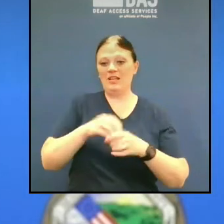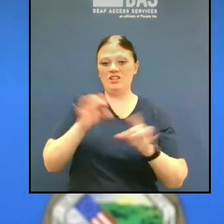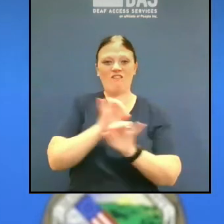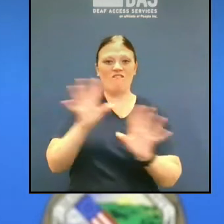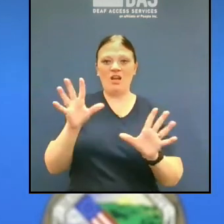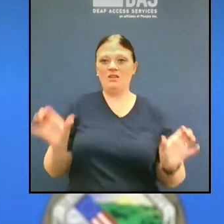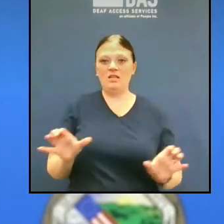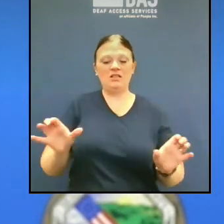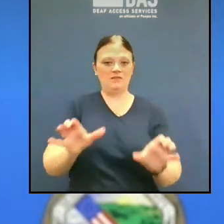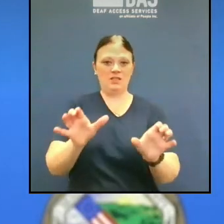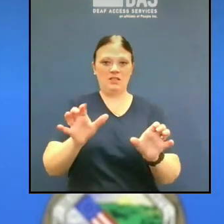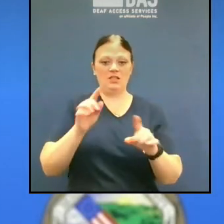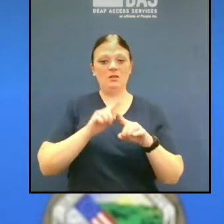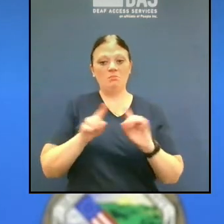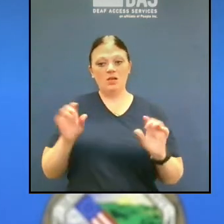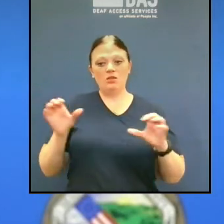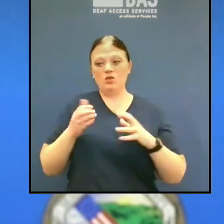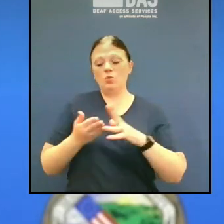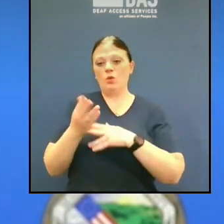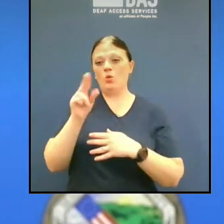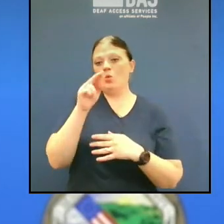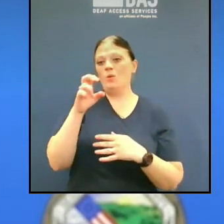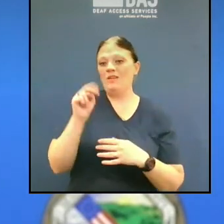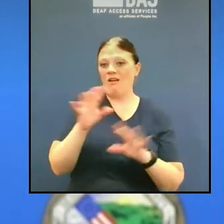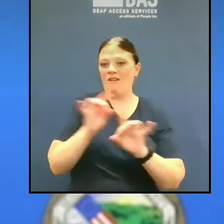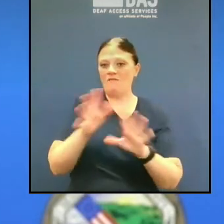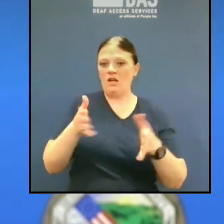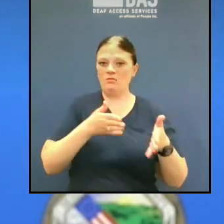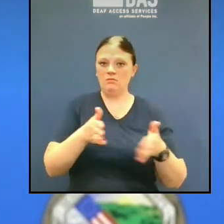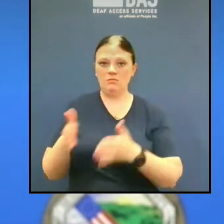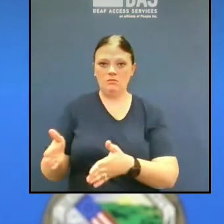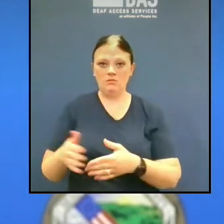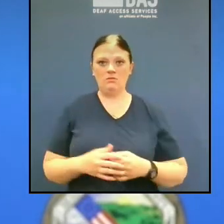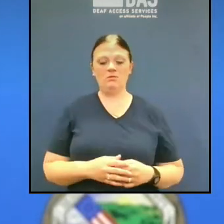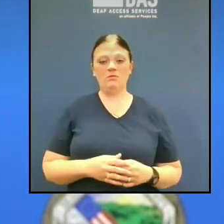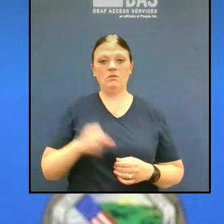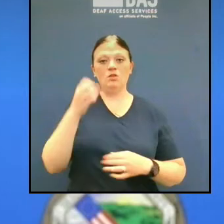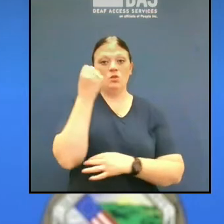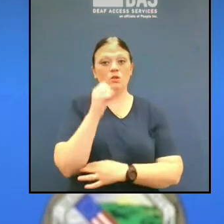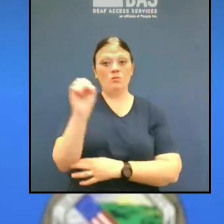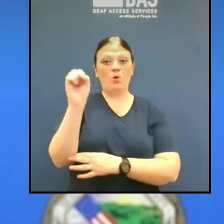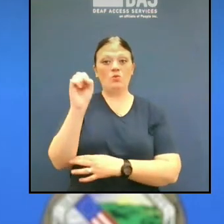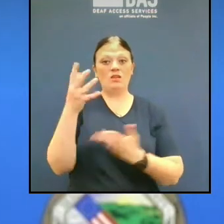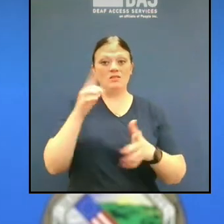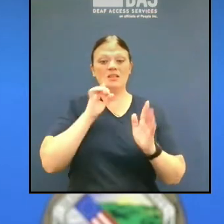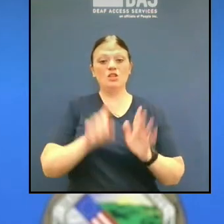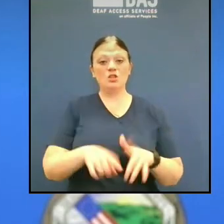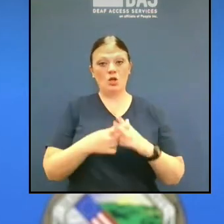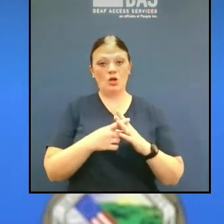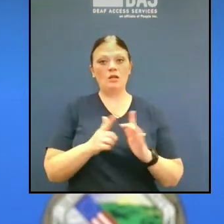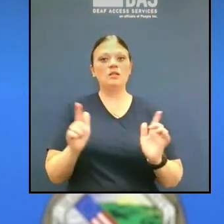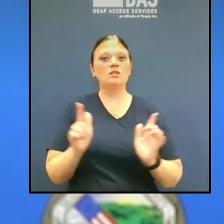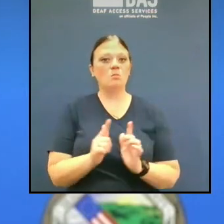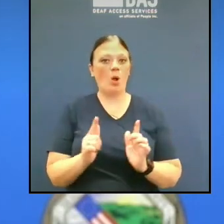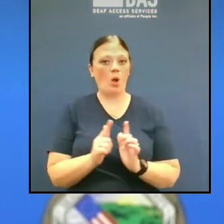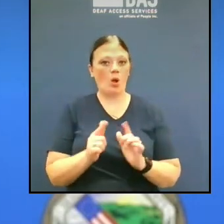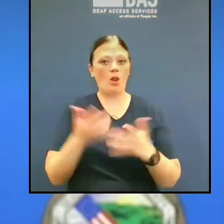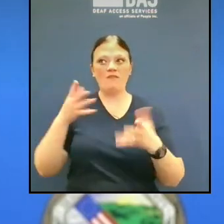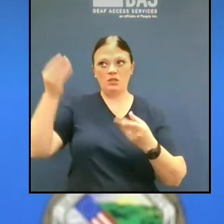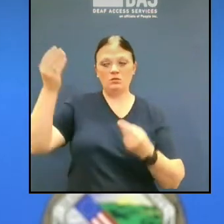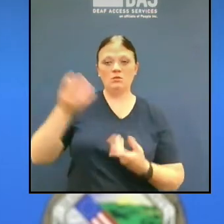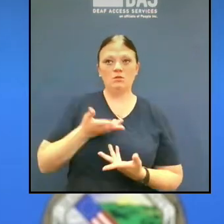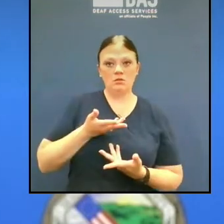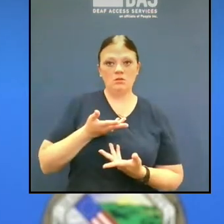violent activity, but to do it through nonviolent motives. So the protest has started. It's a small protest, I've already been